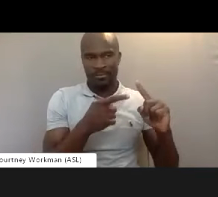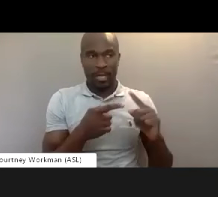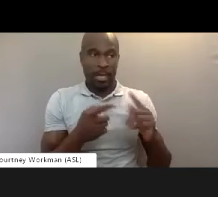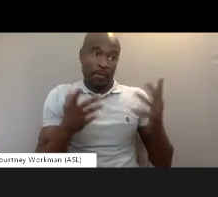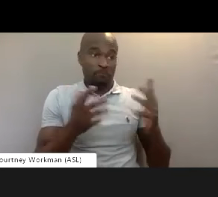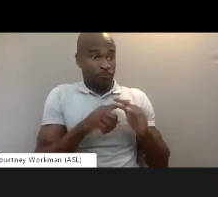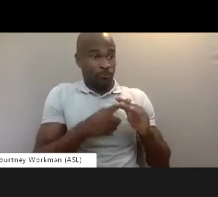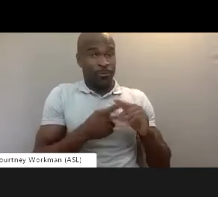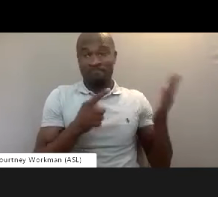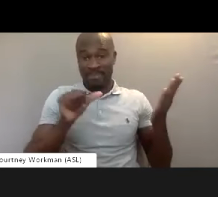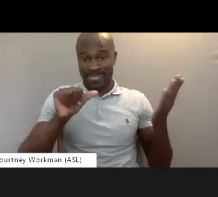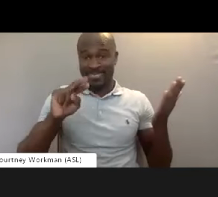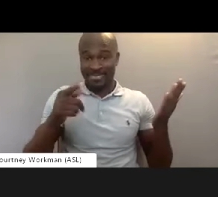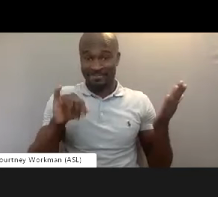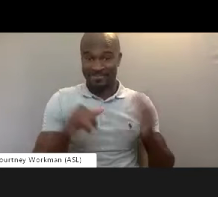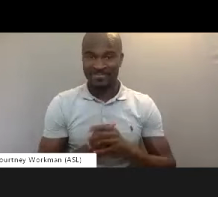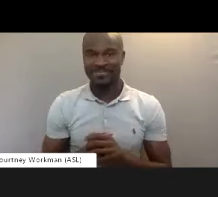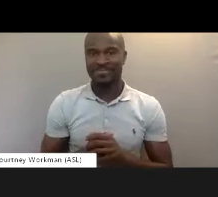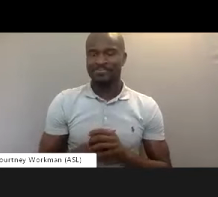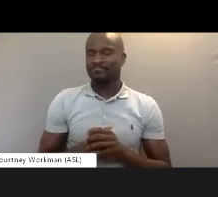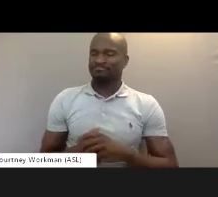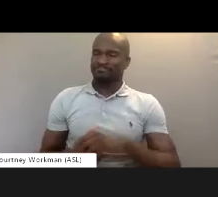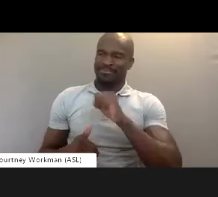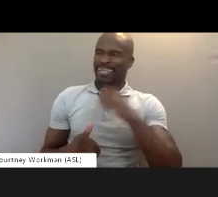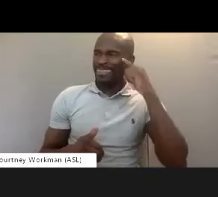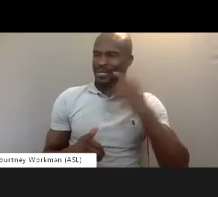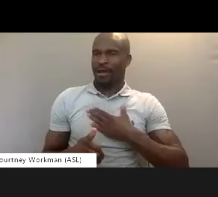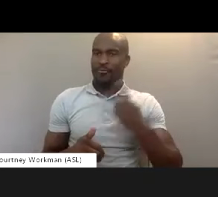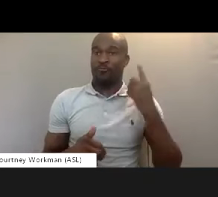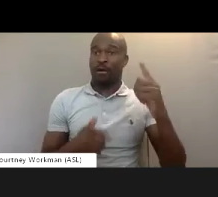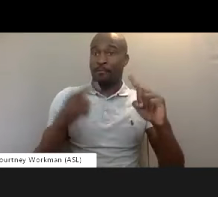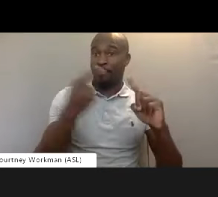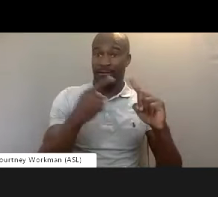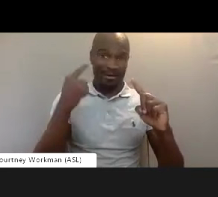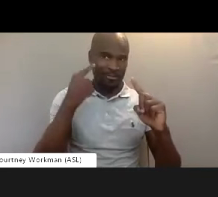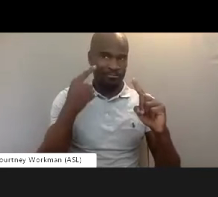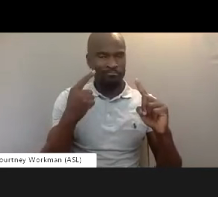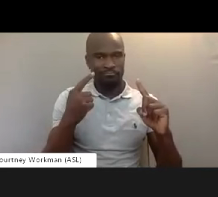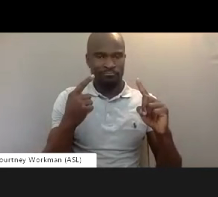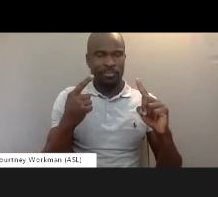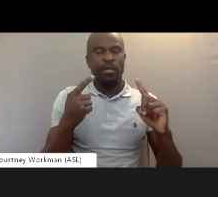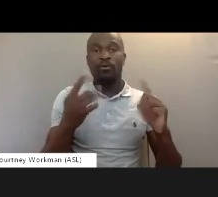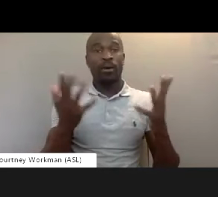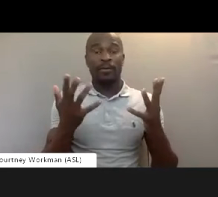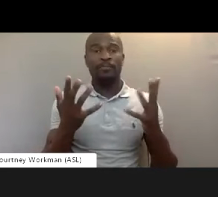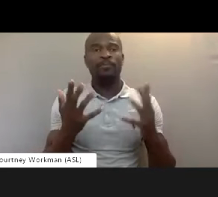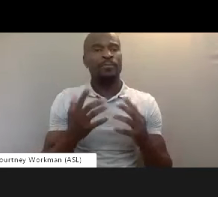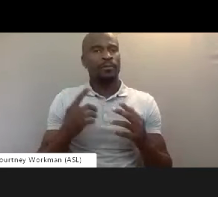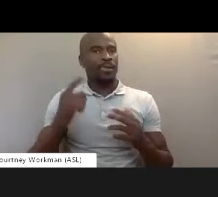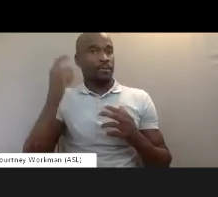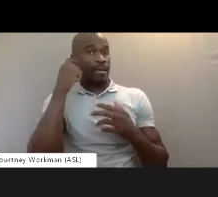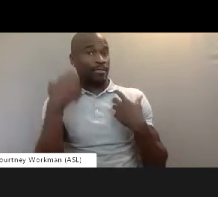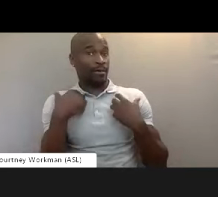first. Absolutely. I think my one takeaway is that we often think about mental health being important in the